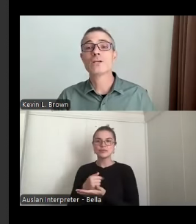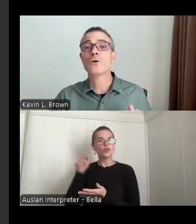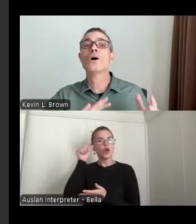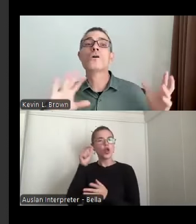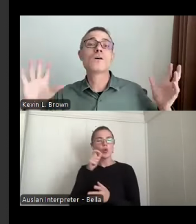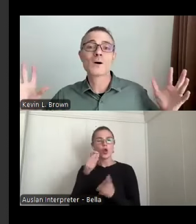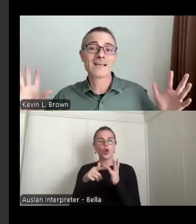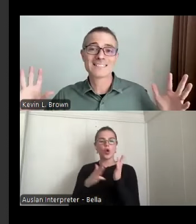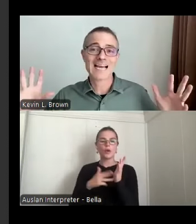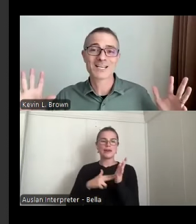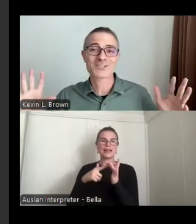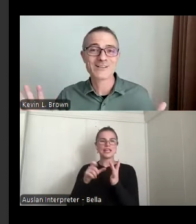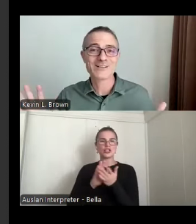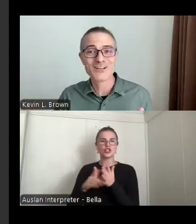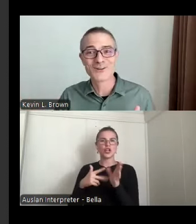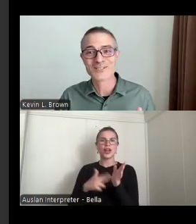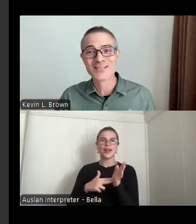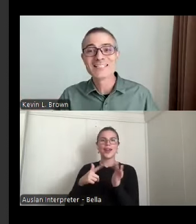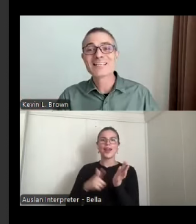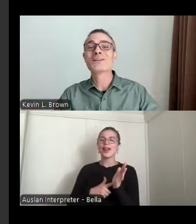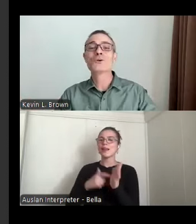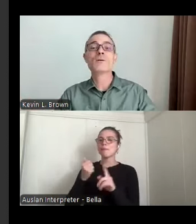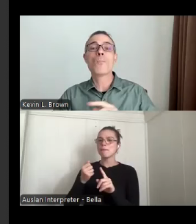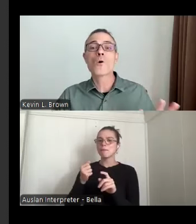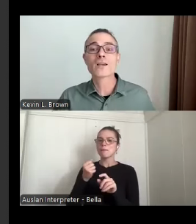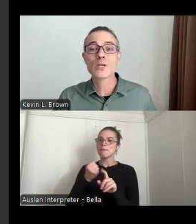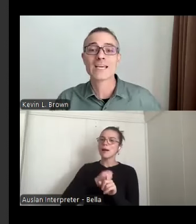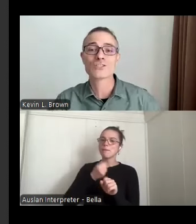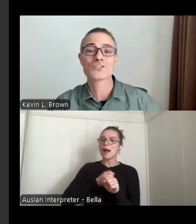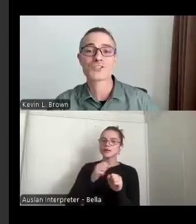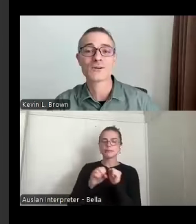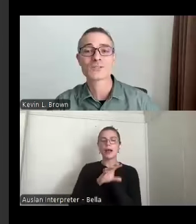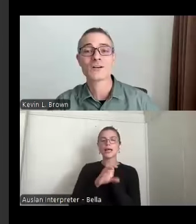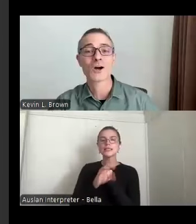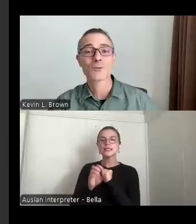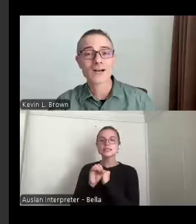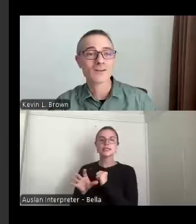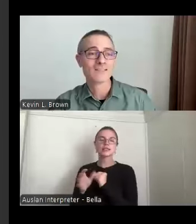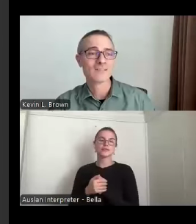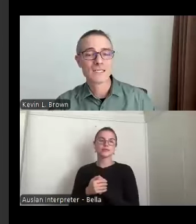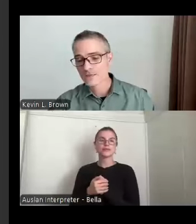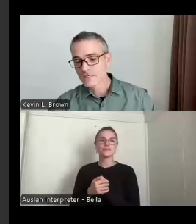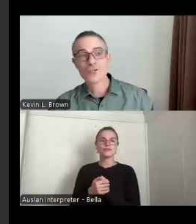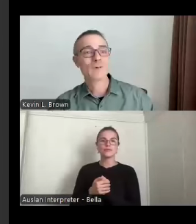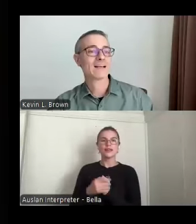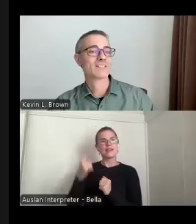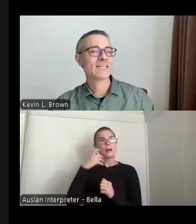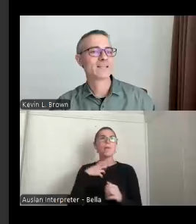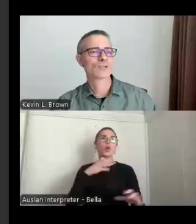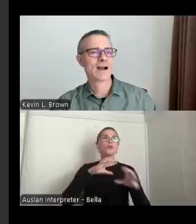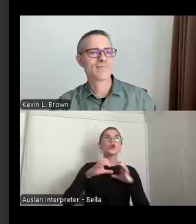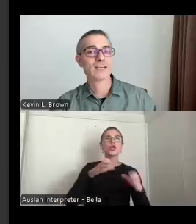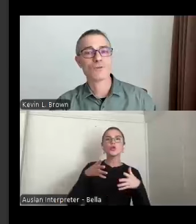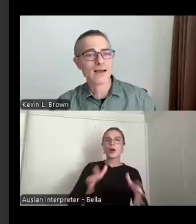telling you all the marketing tactics to reach donors, telling you the more communications channels are better. You might have seen